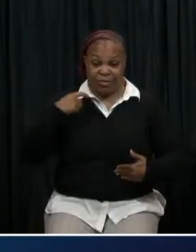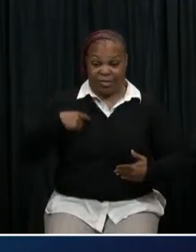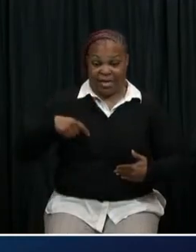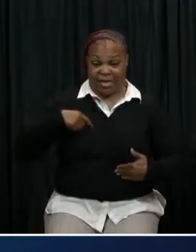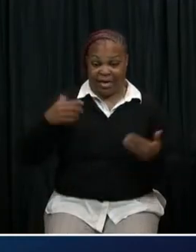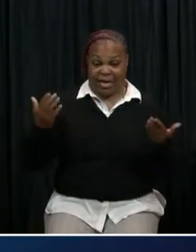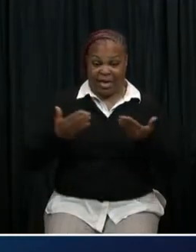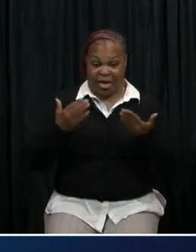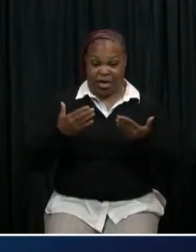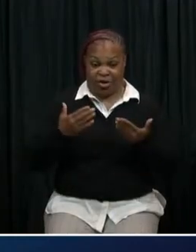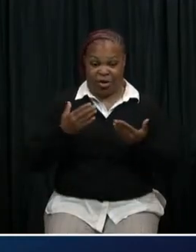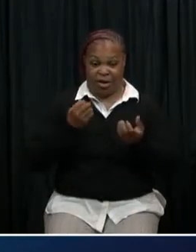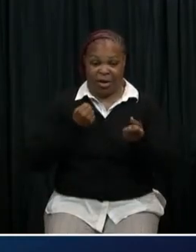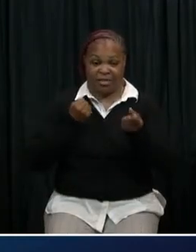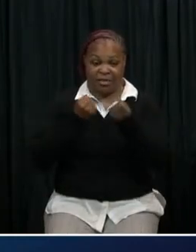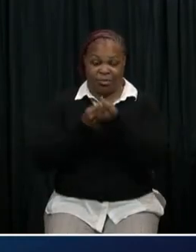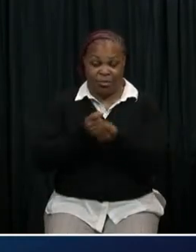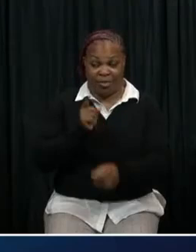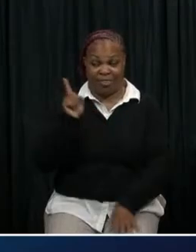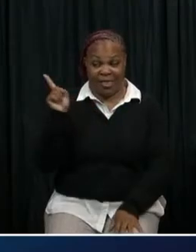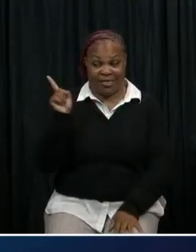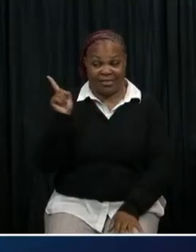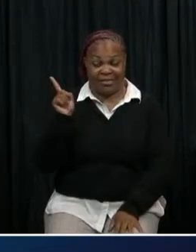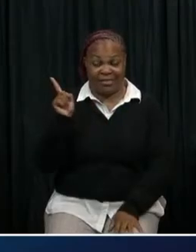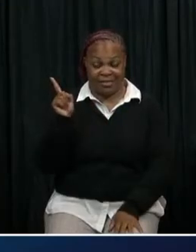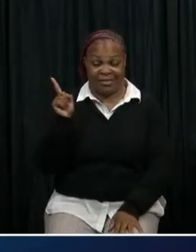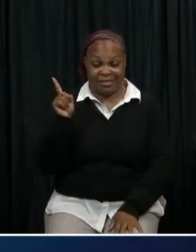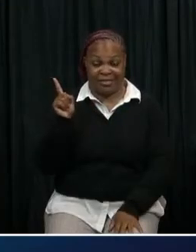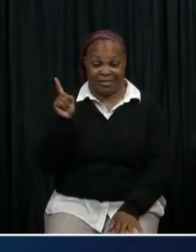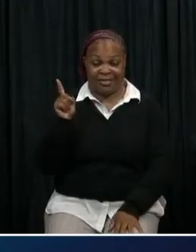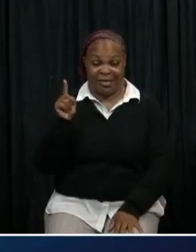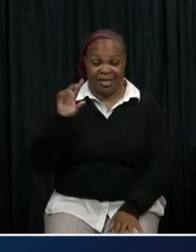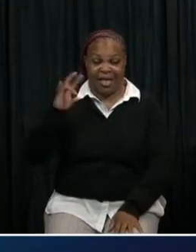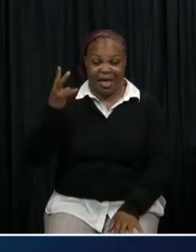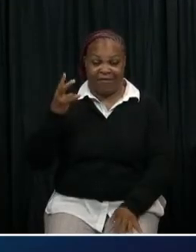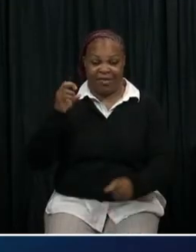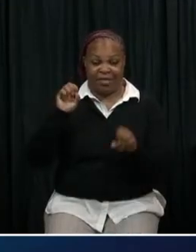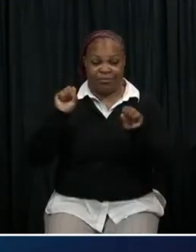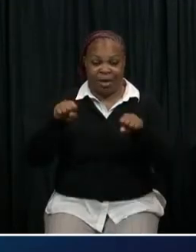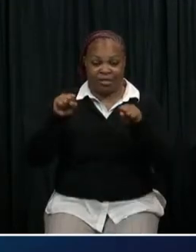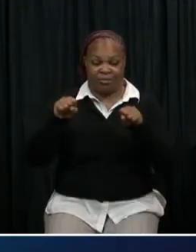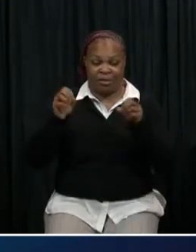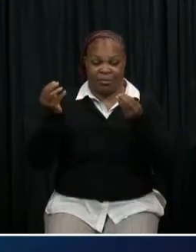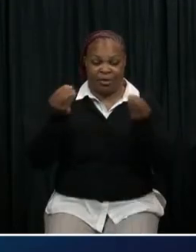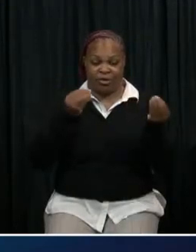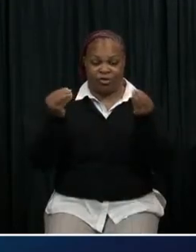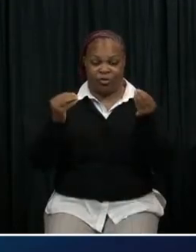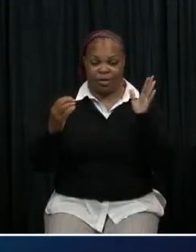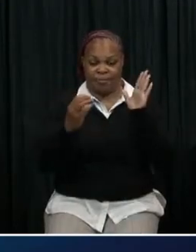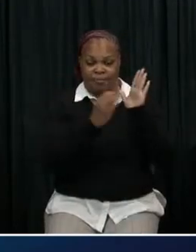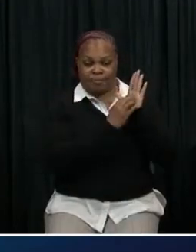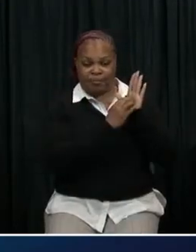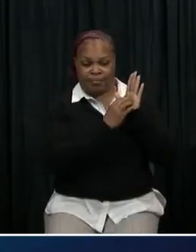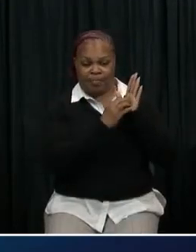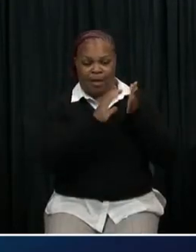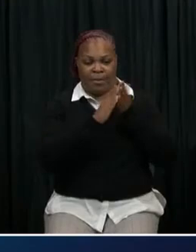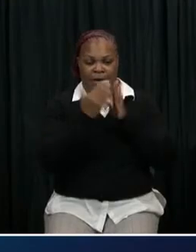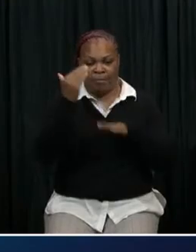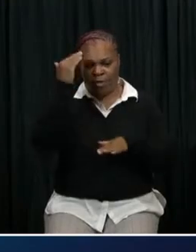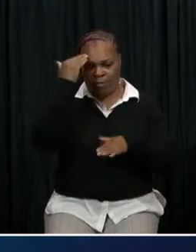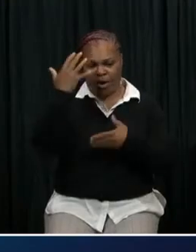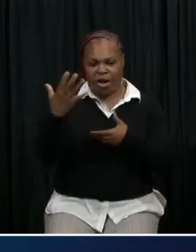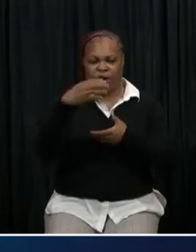individual here on the floor, but we are supporting this motion, this part of the